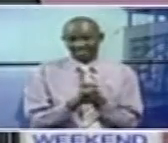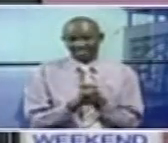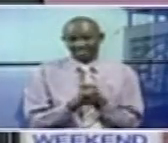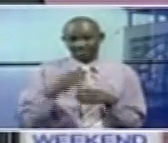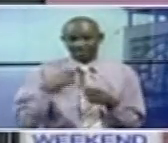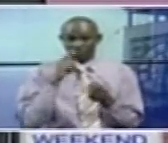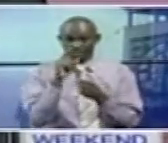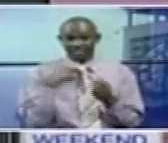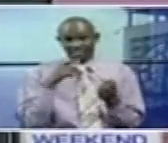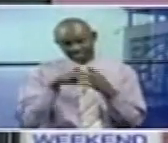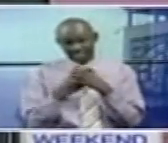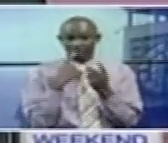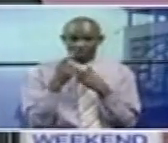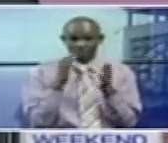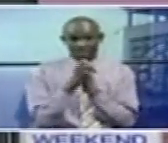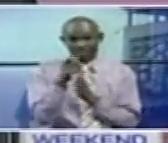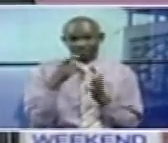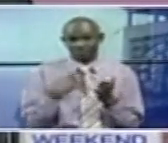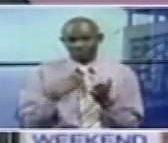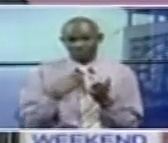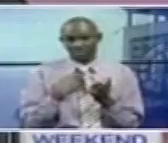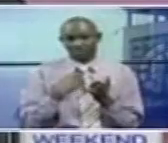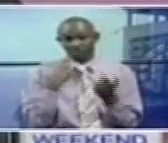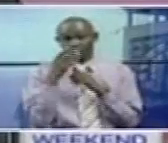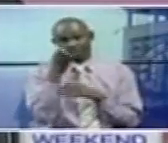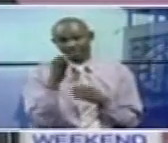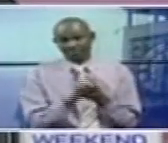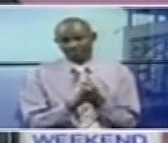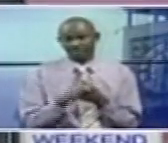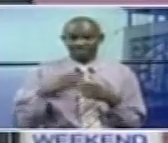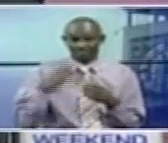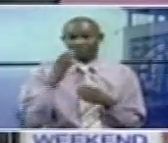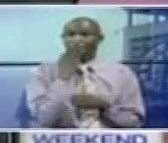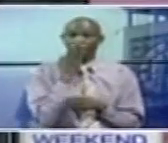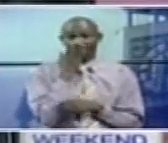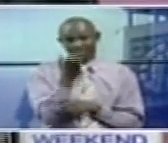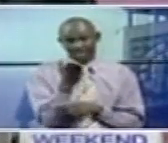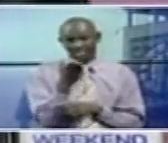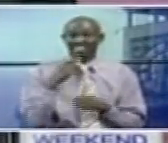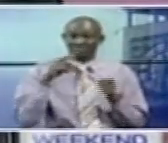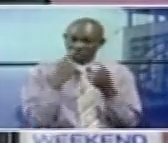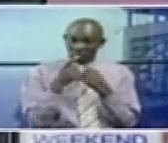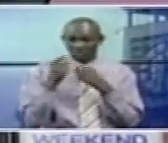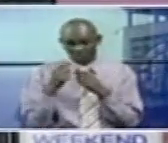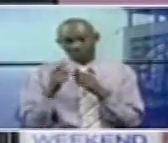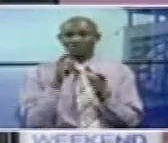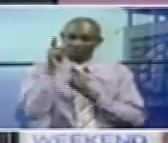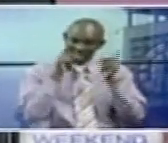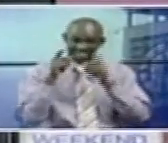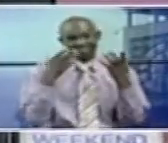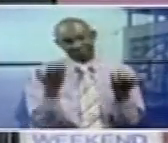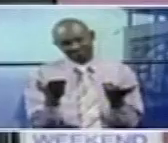And went up to them and started speaking. My mother actually was like, you have to talk to them because they looked bored. All camoed out, typical tourist